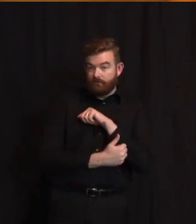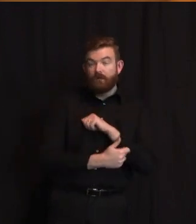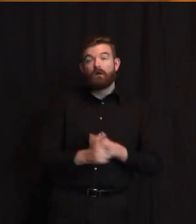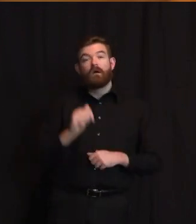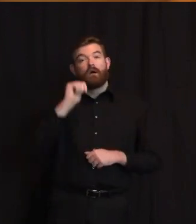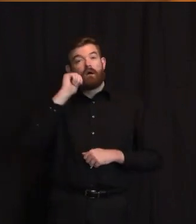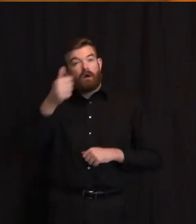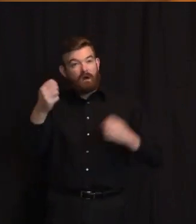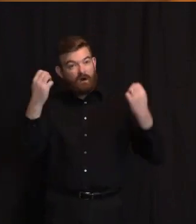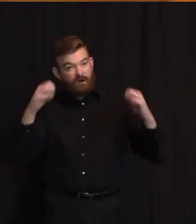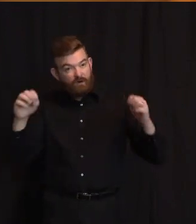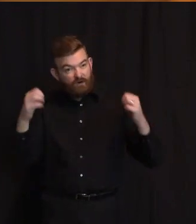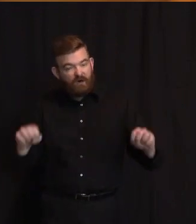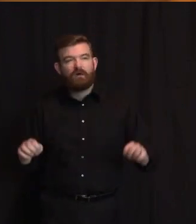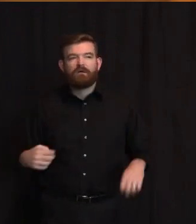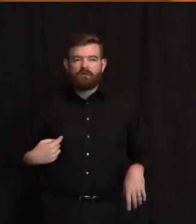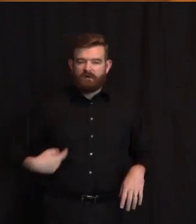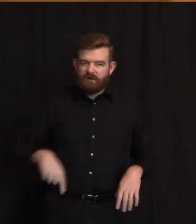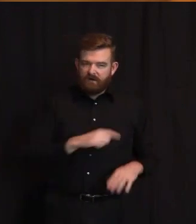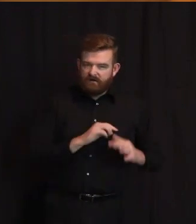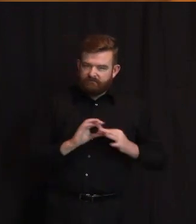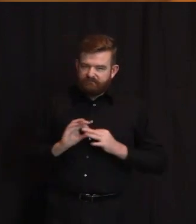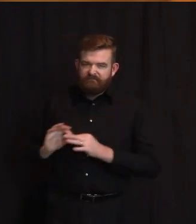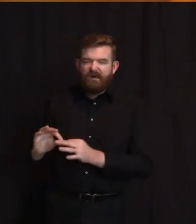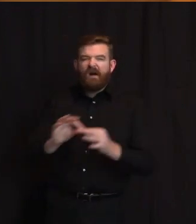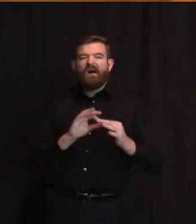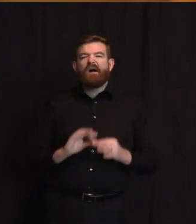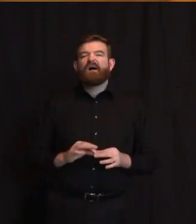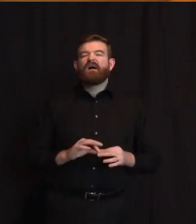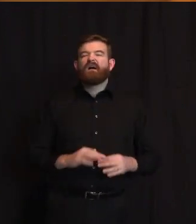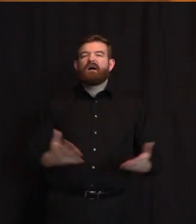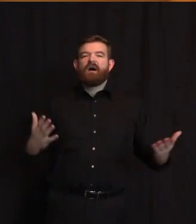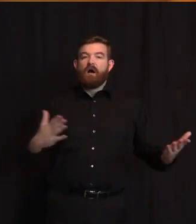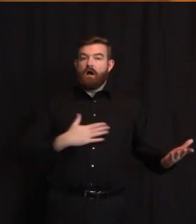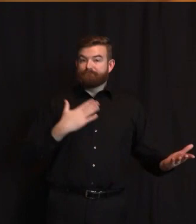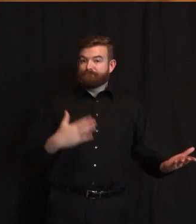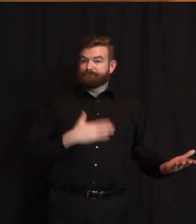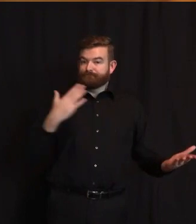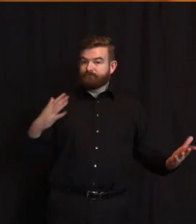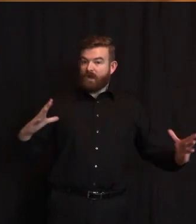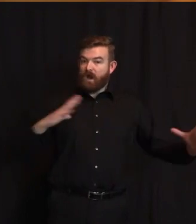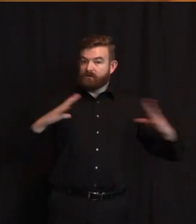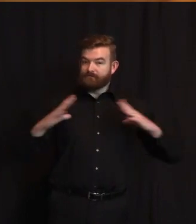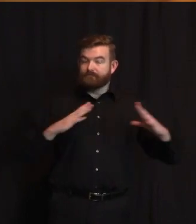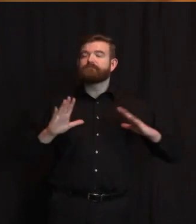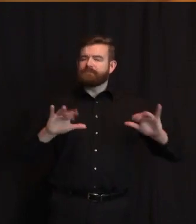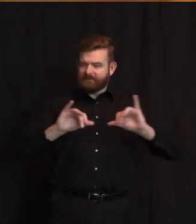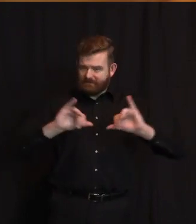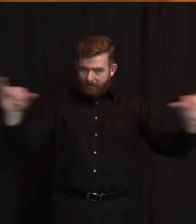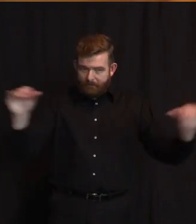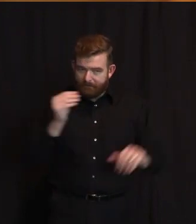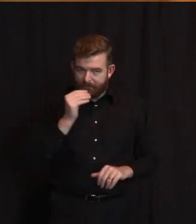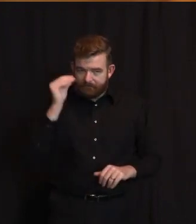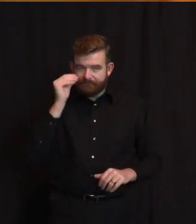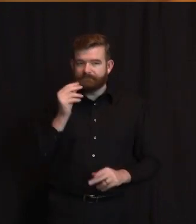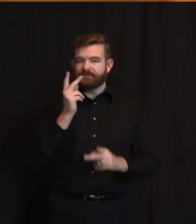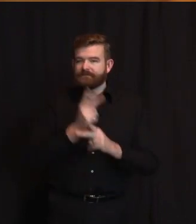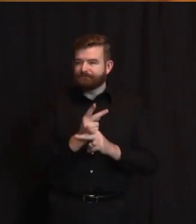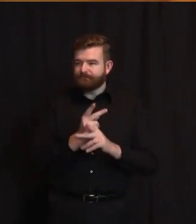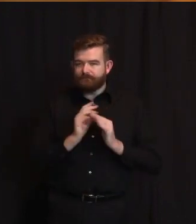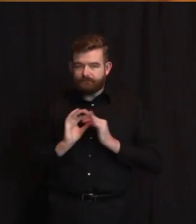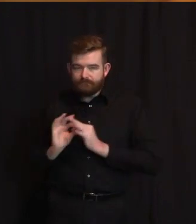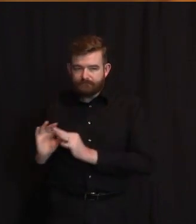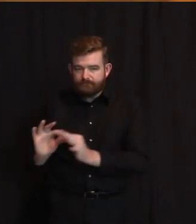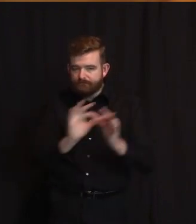join together to wish everyone happy holidays, stay home, stay connected, stay